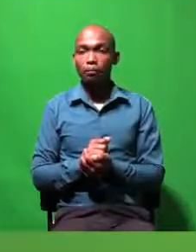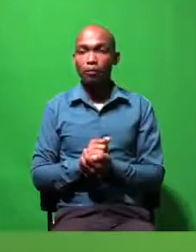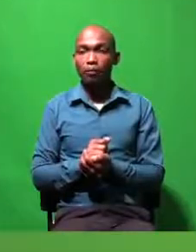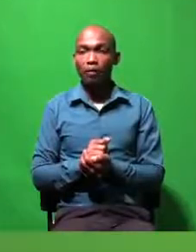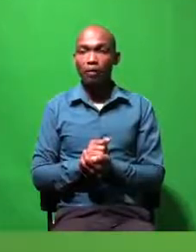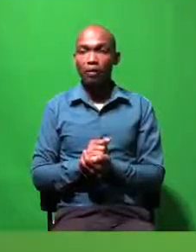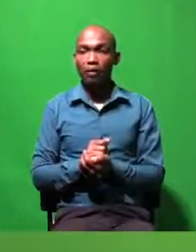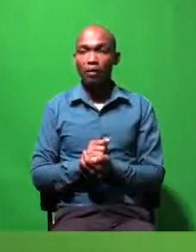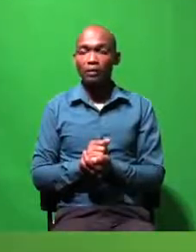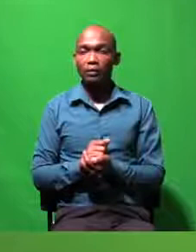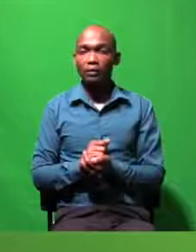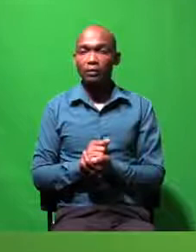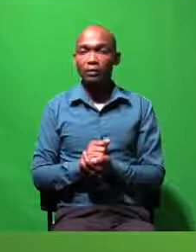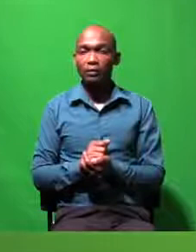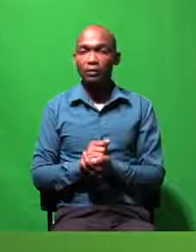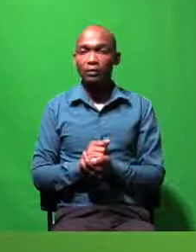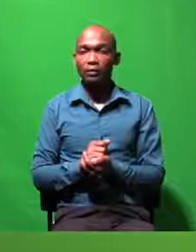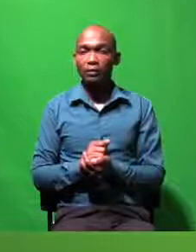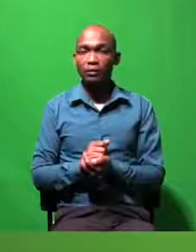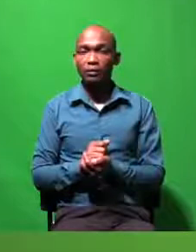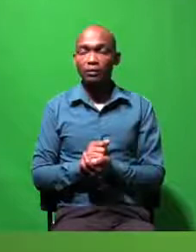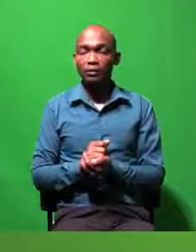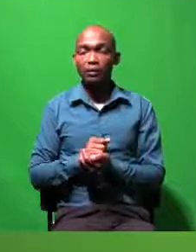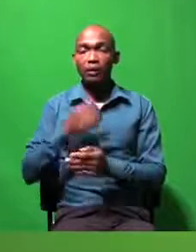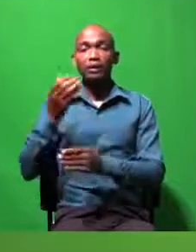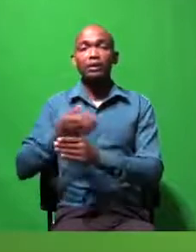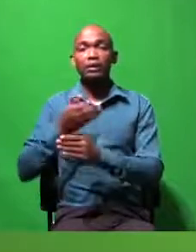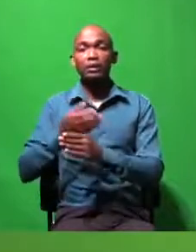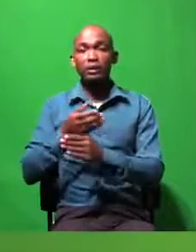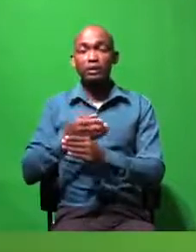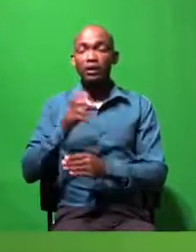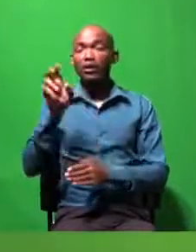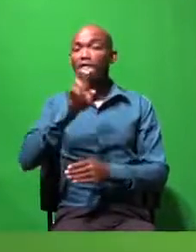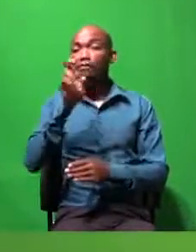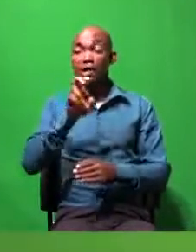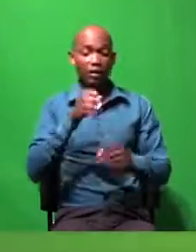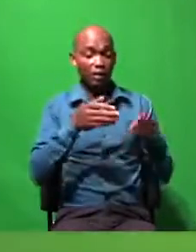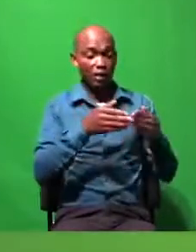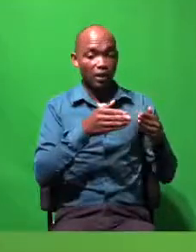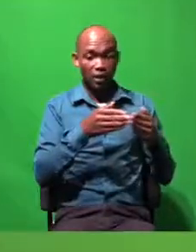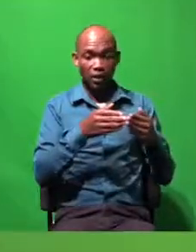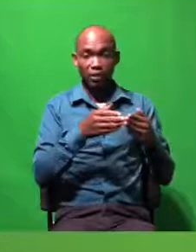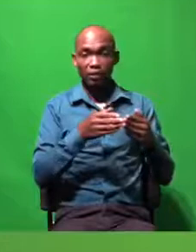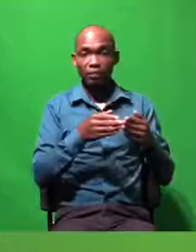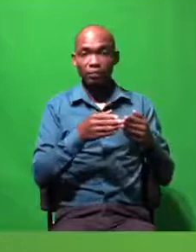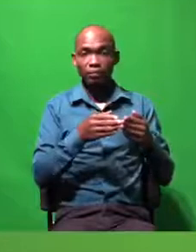And exercise says find the angles marked with letters.